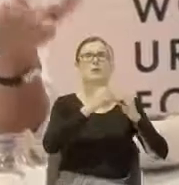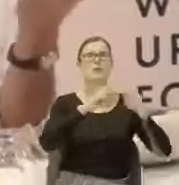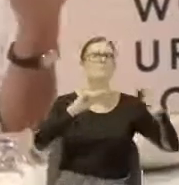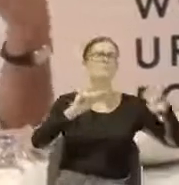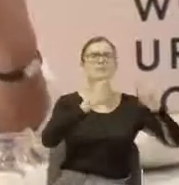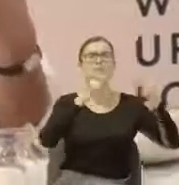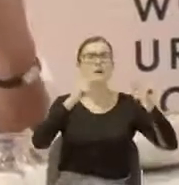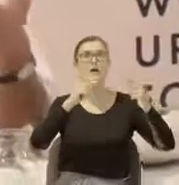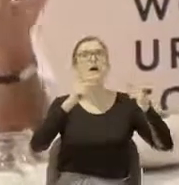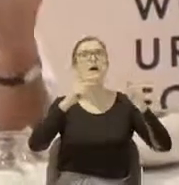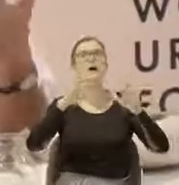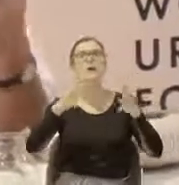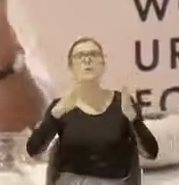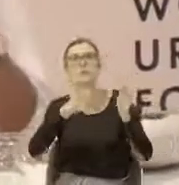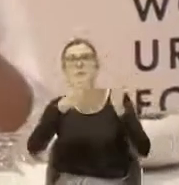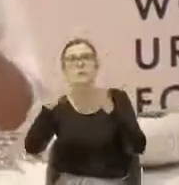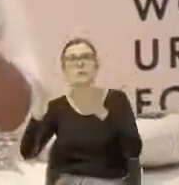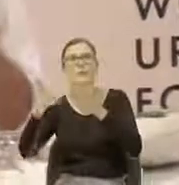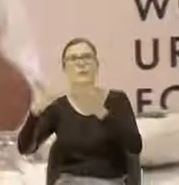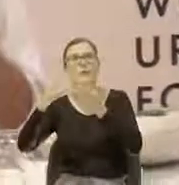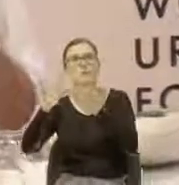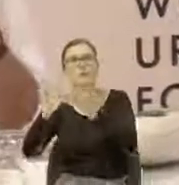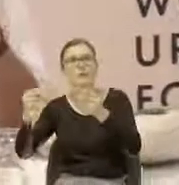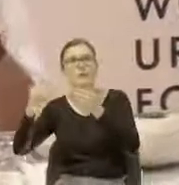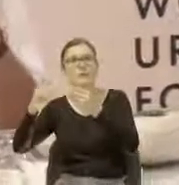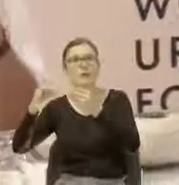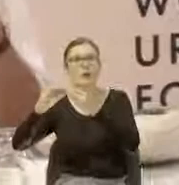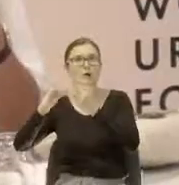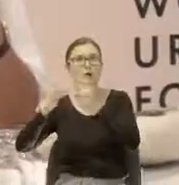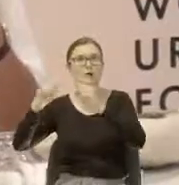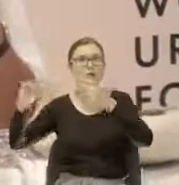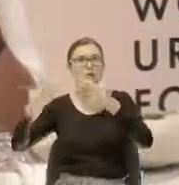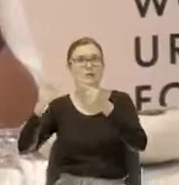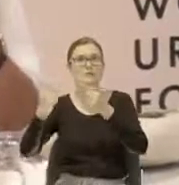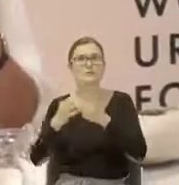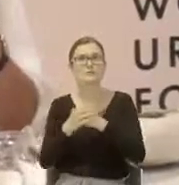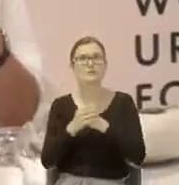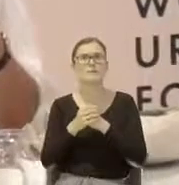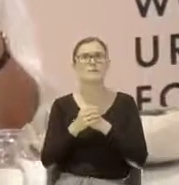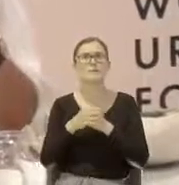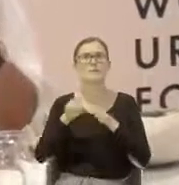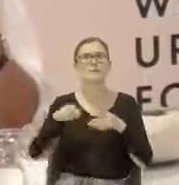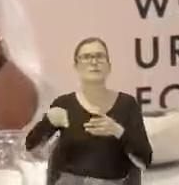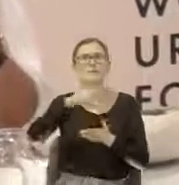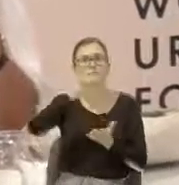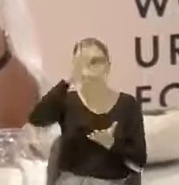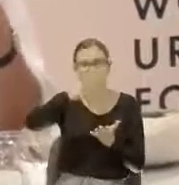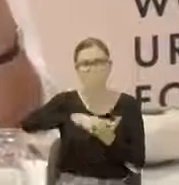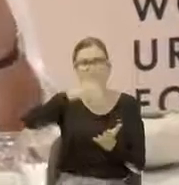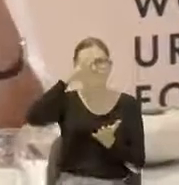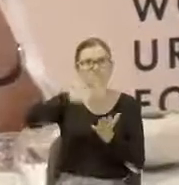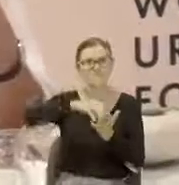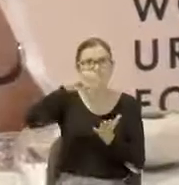an inspiration to national governments and regions. And lastly, to look at the question of multi-level governance, as I've been talking